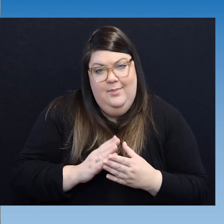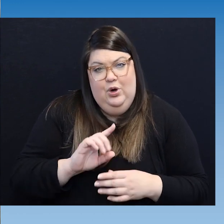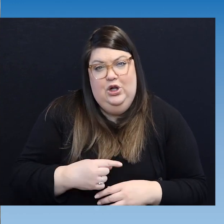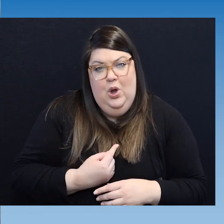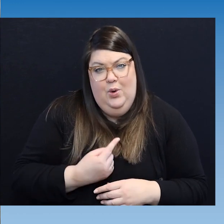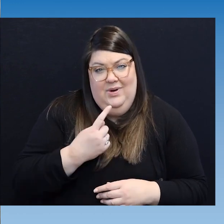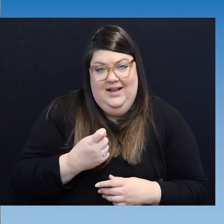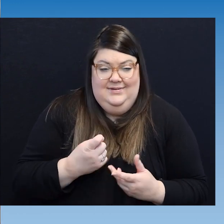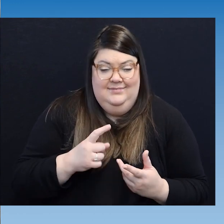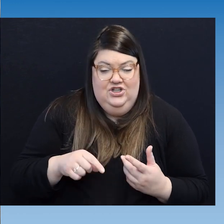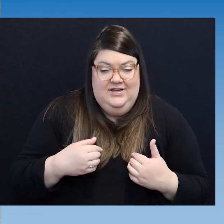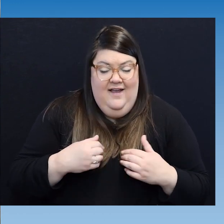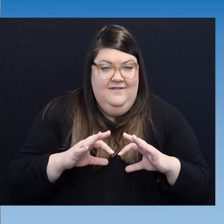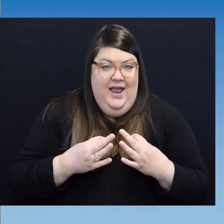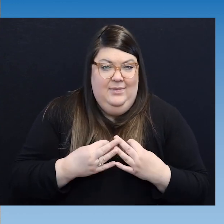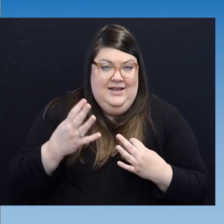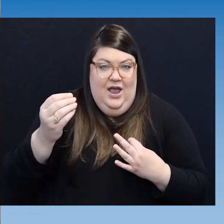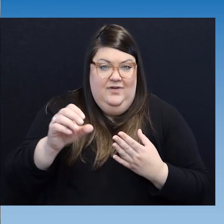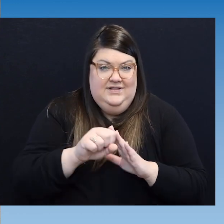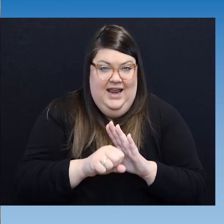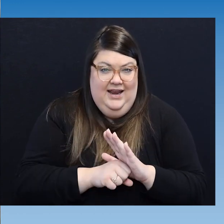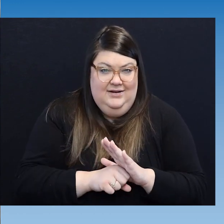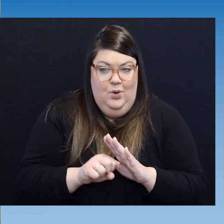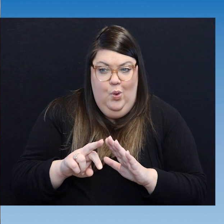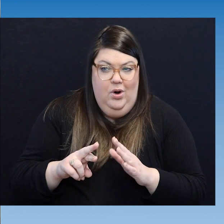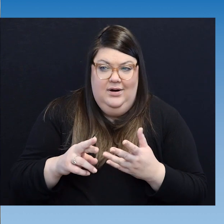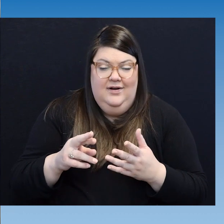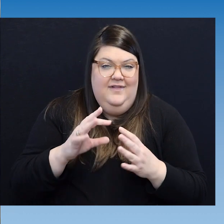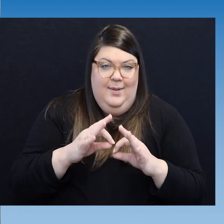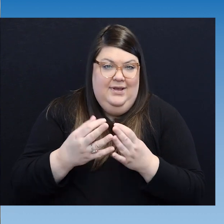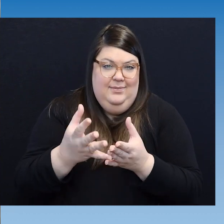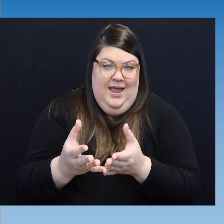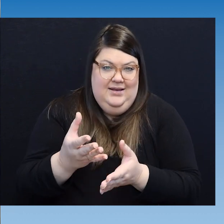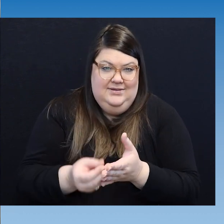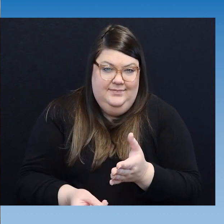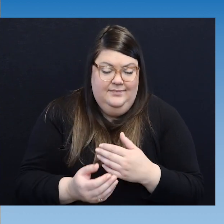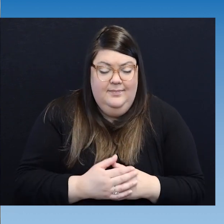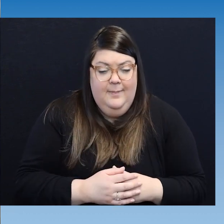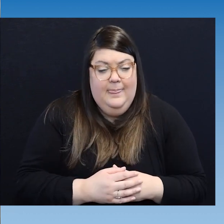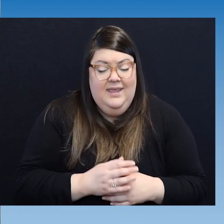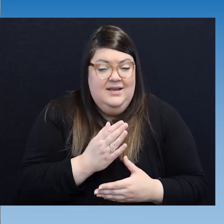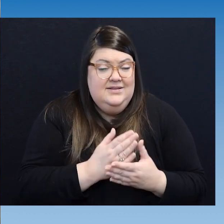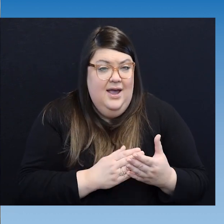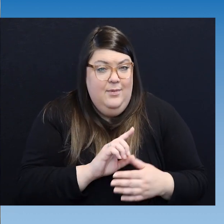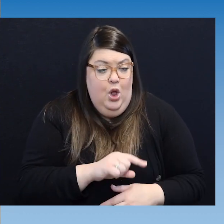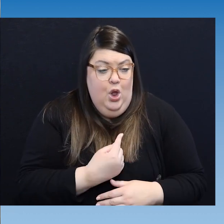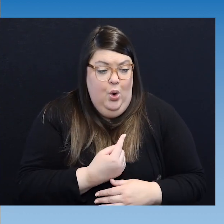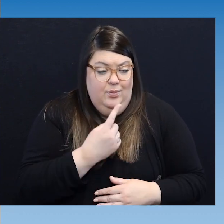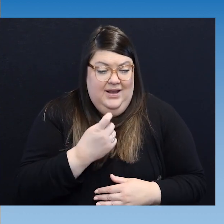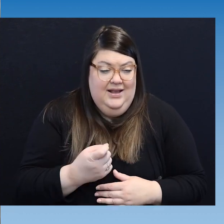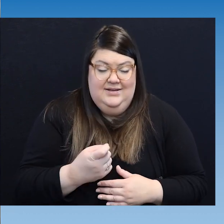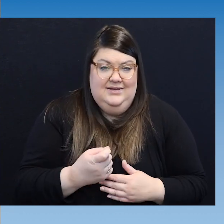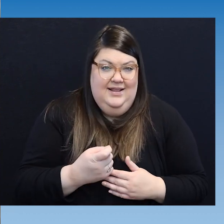because they just had families out of state or they had passed. Others, however, were estranged from their families.